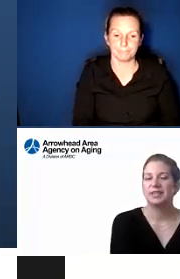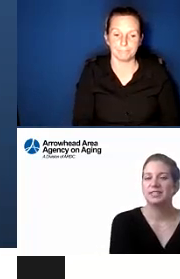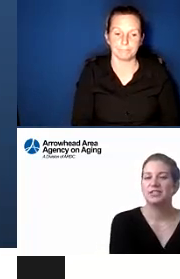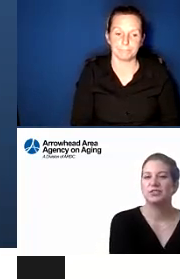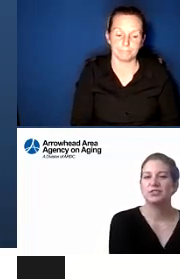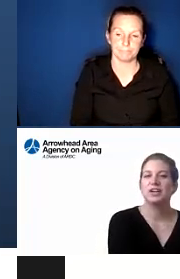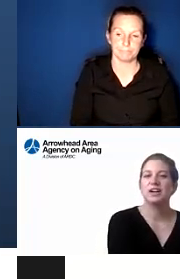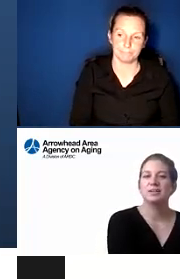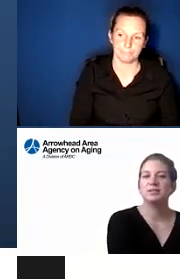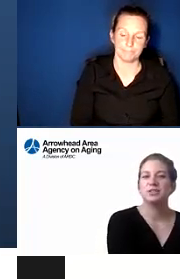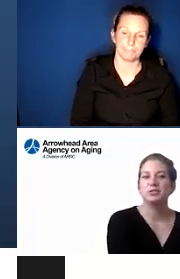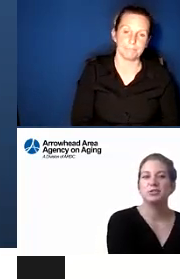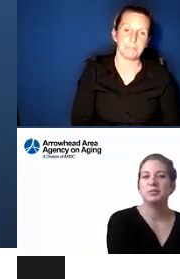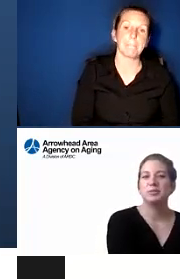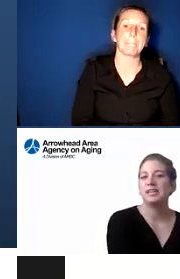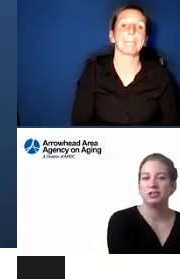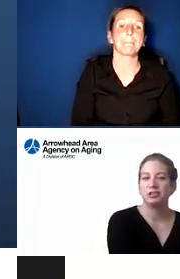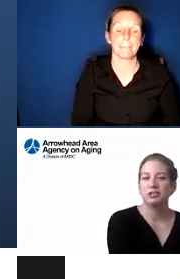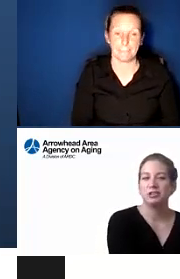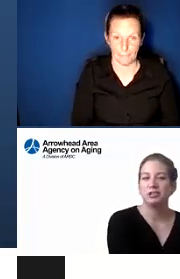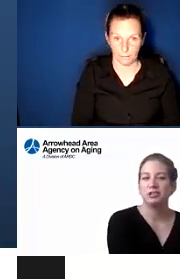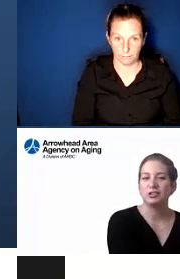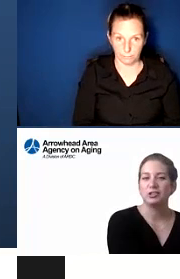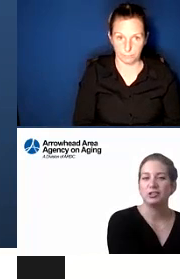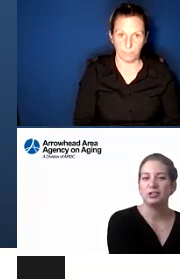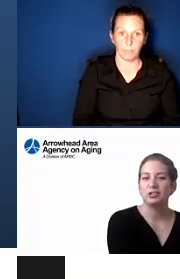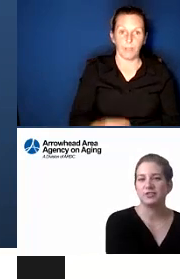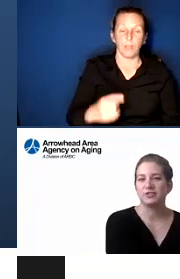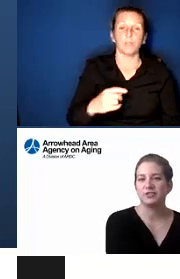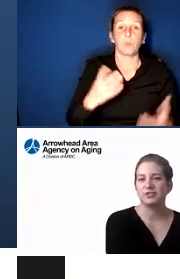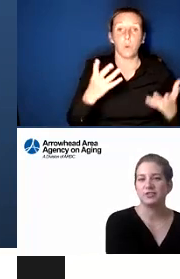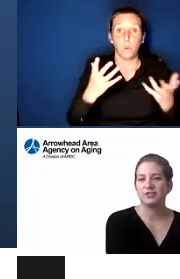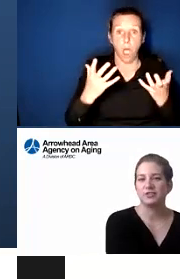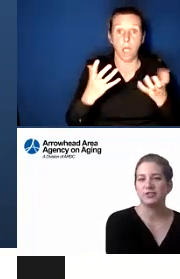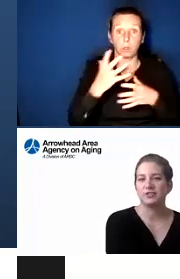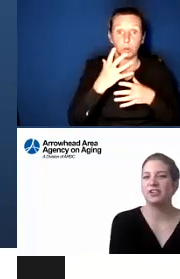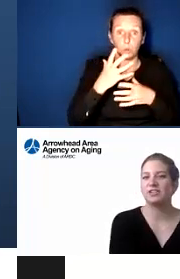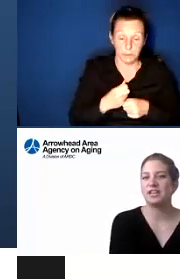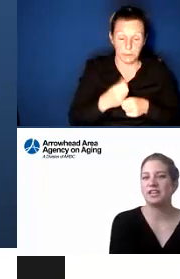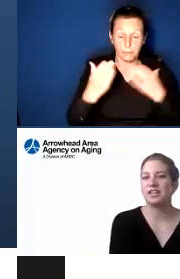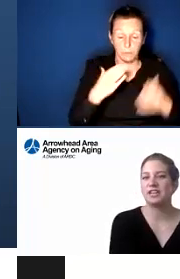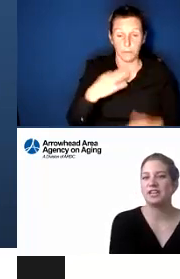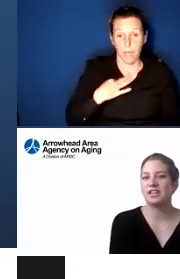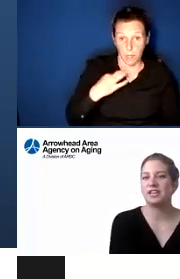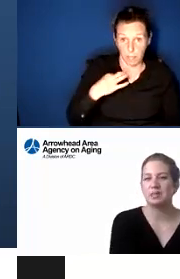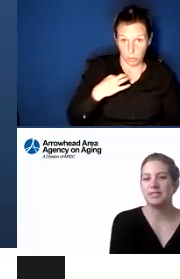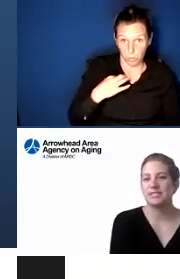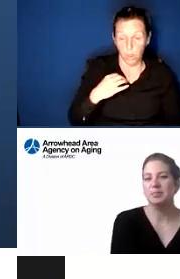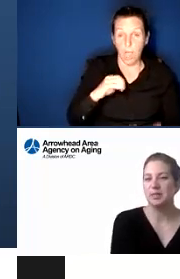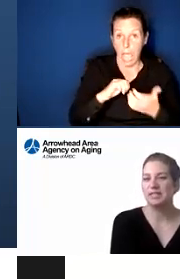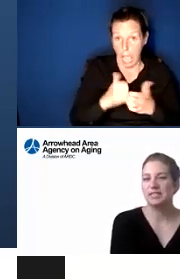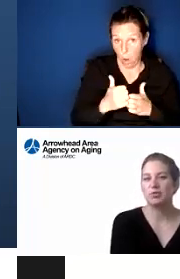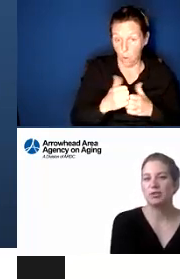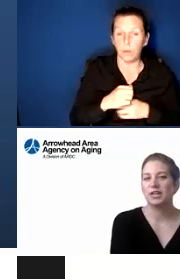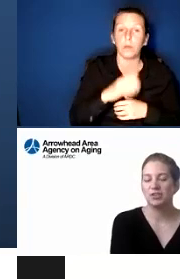All right, so to be eligible to receive services that are Title III funded, you must be 60